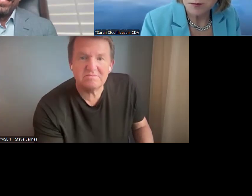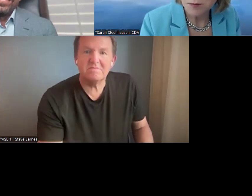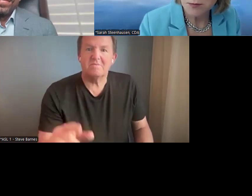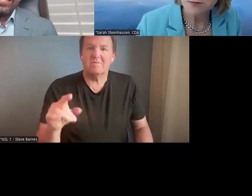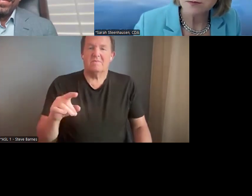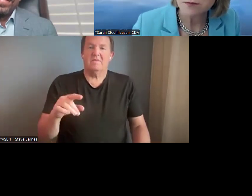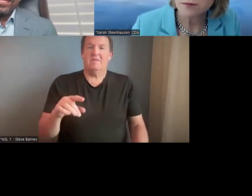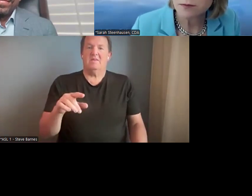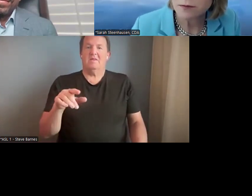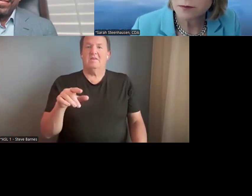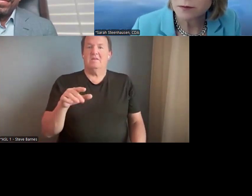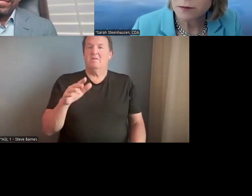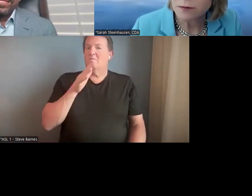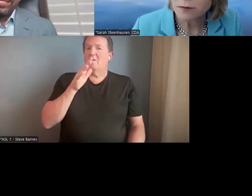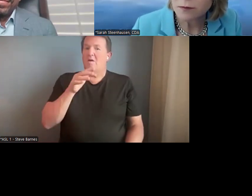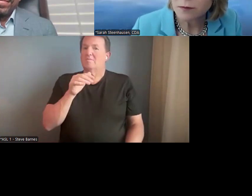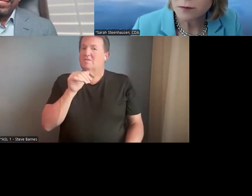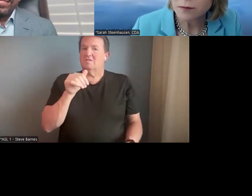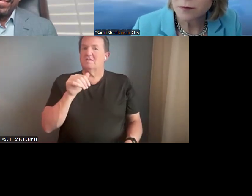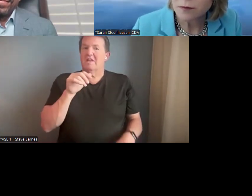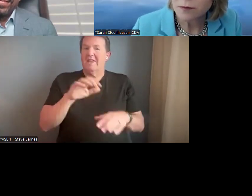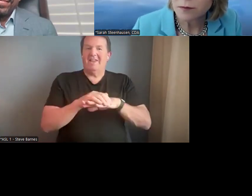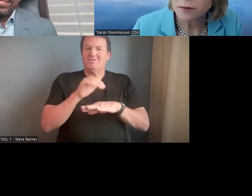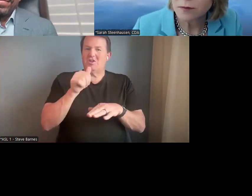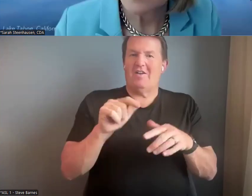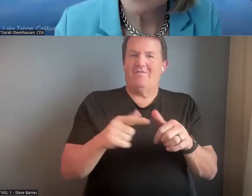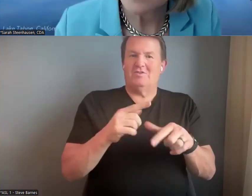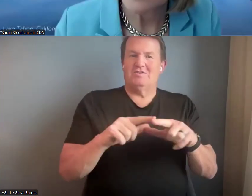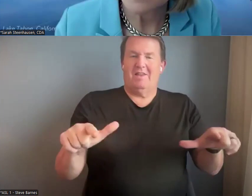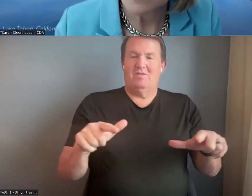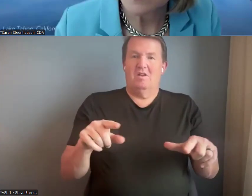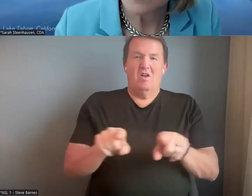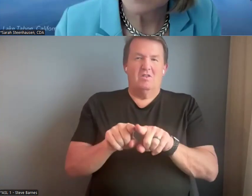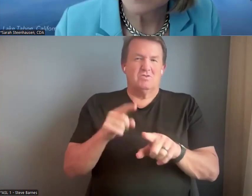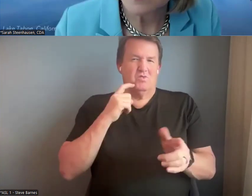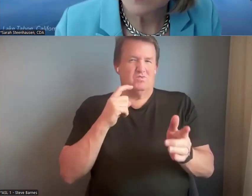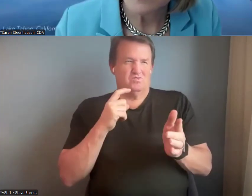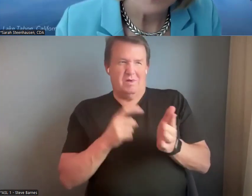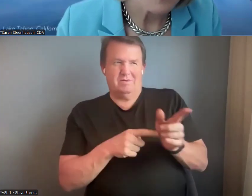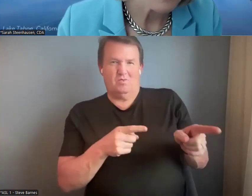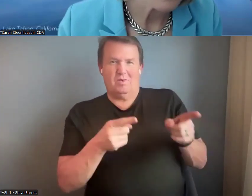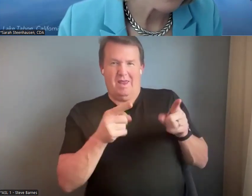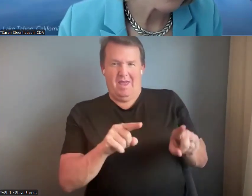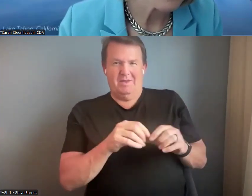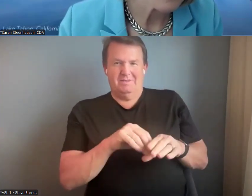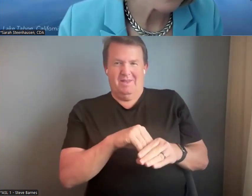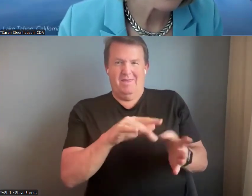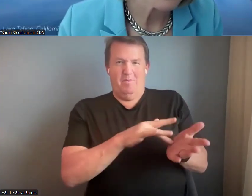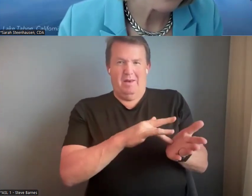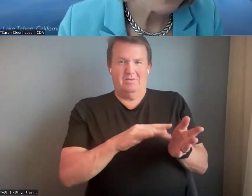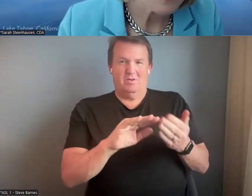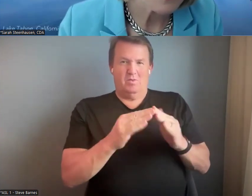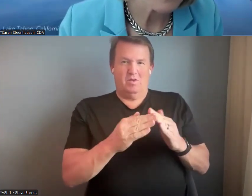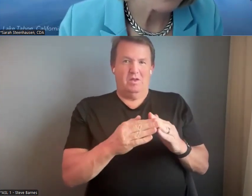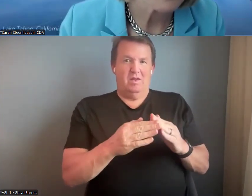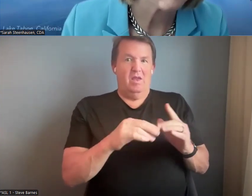witnessing firsthand what happens in the medical community as a person ages and they don't